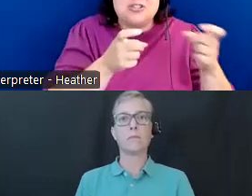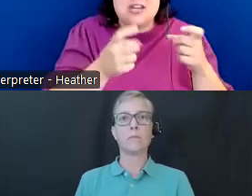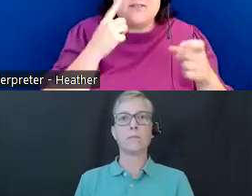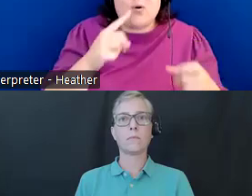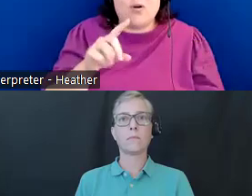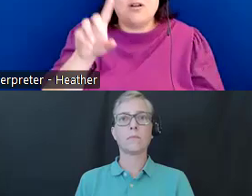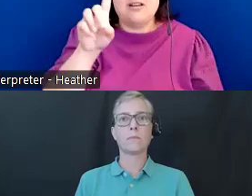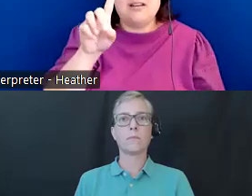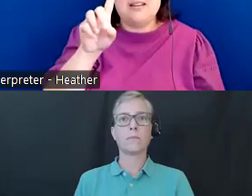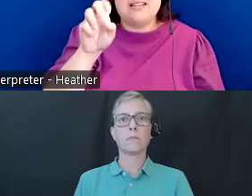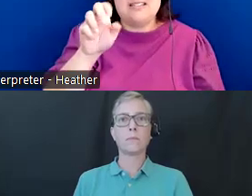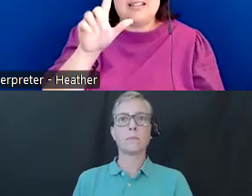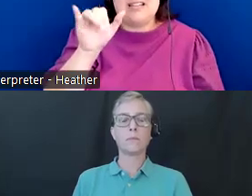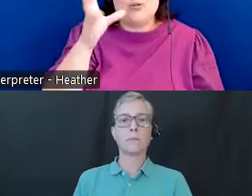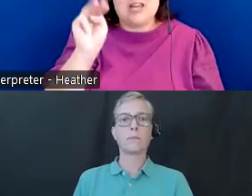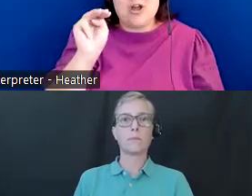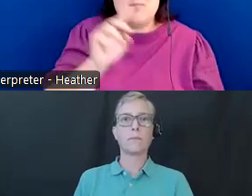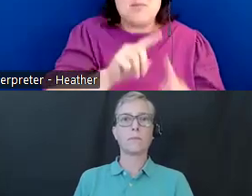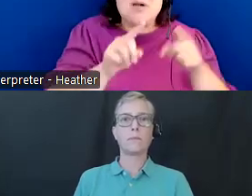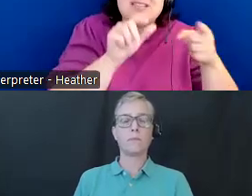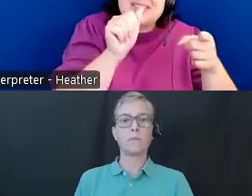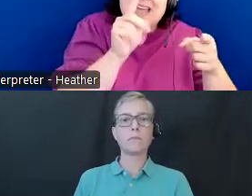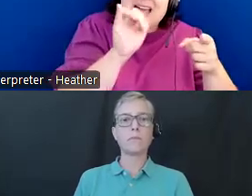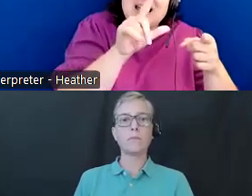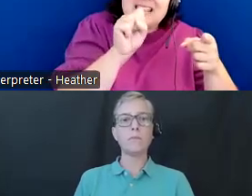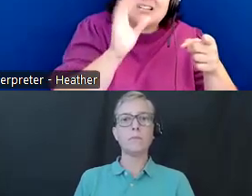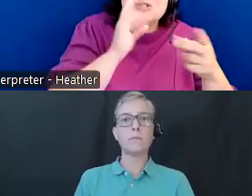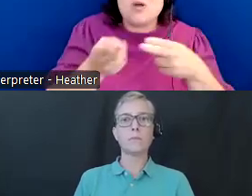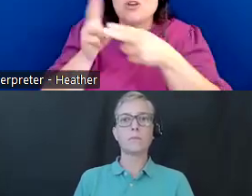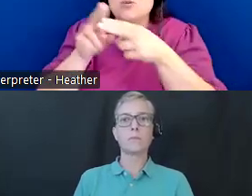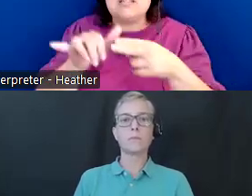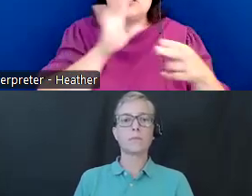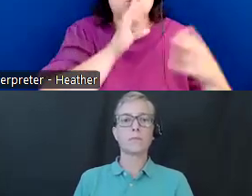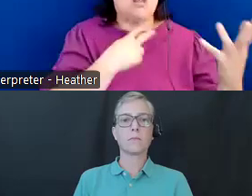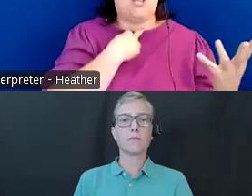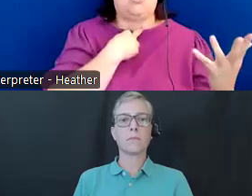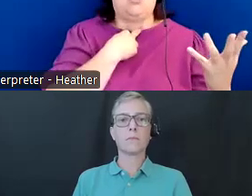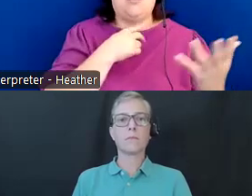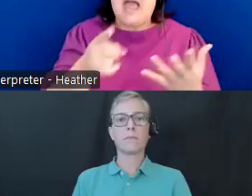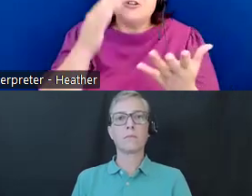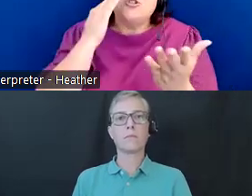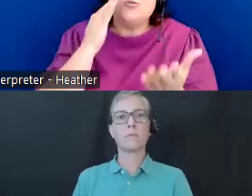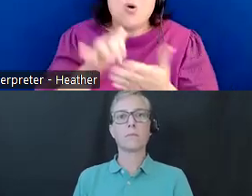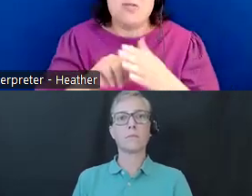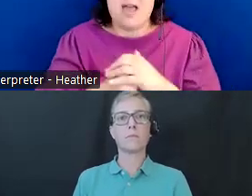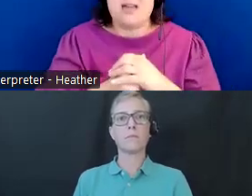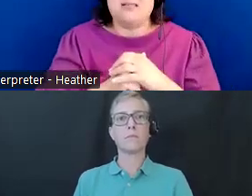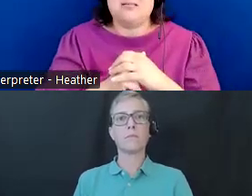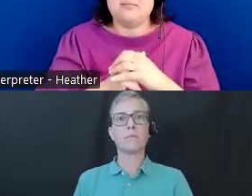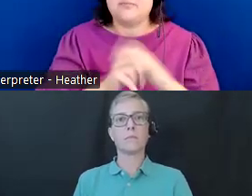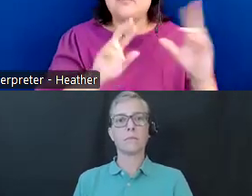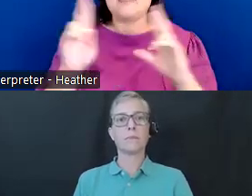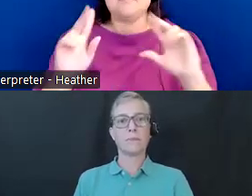your anxiolytics are going to increase your delirium. So we are really in this conundrum, which you're all very familiar about.